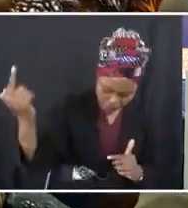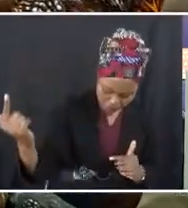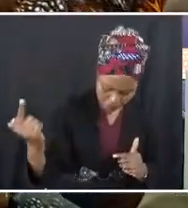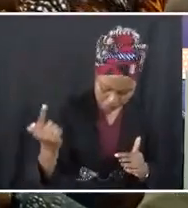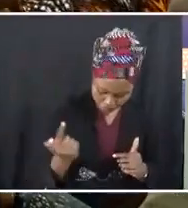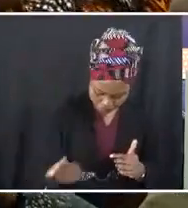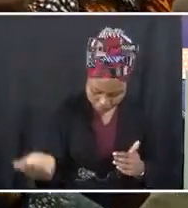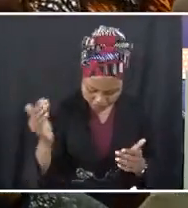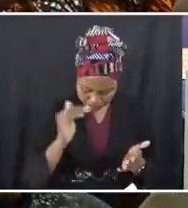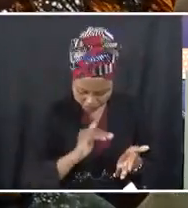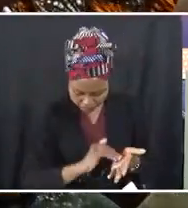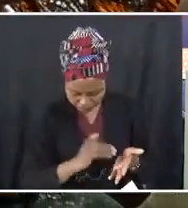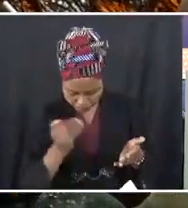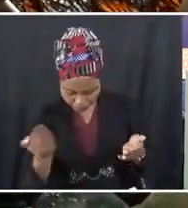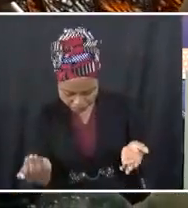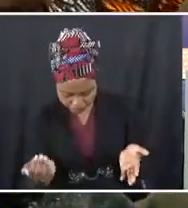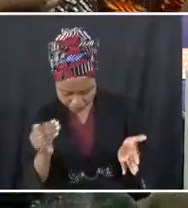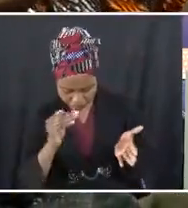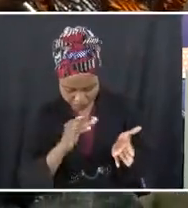Jesus is coming